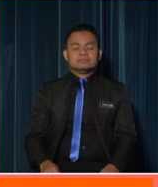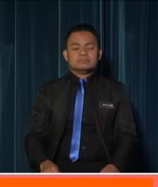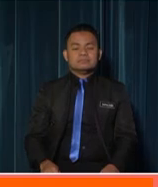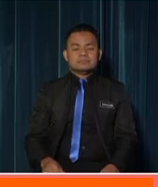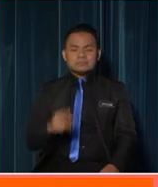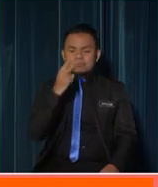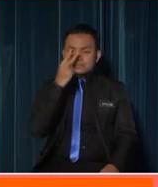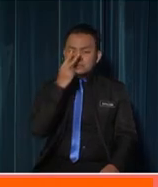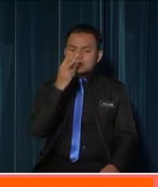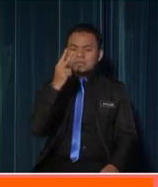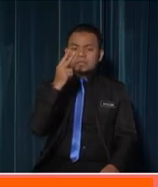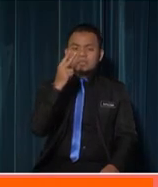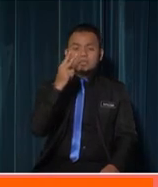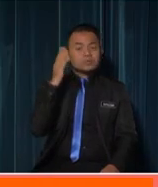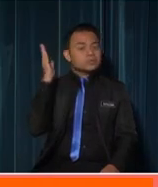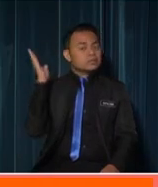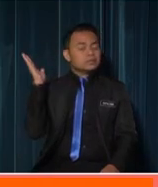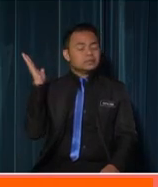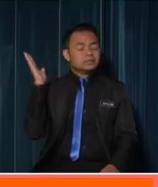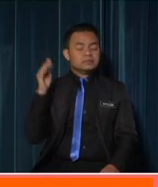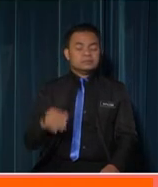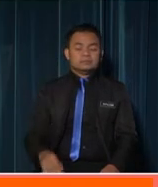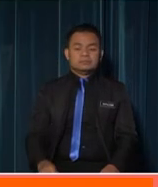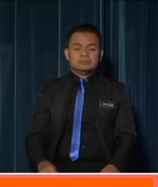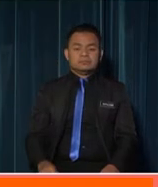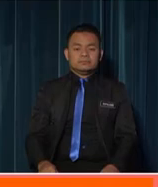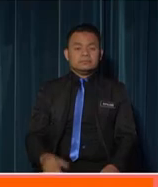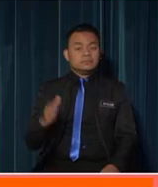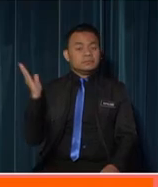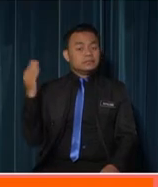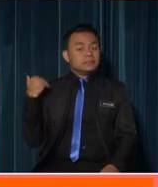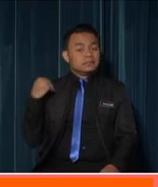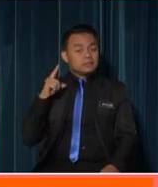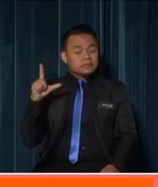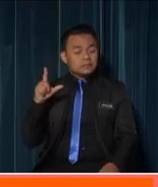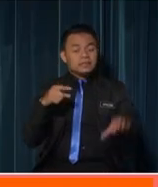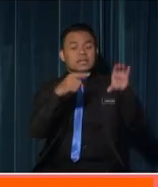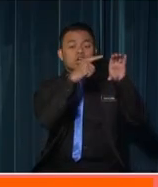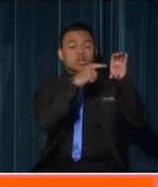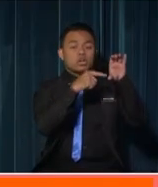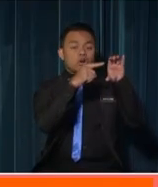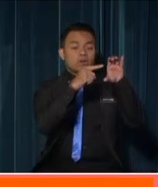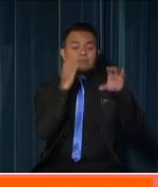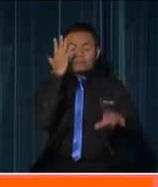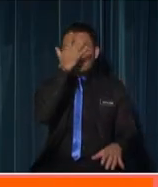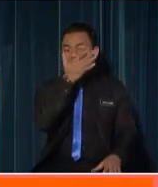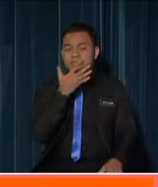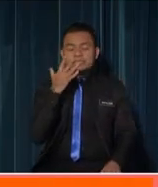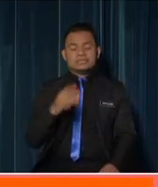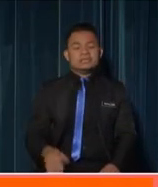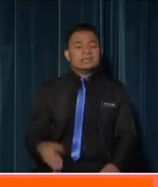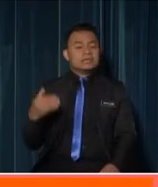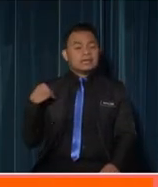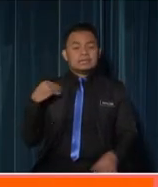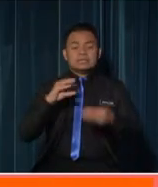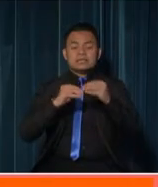Look at this slide. This is the clock face. There are numbers